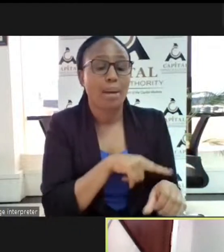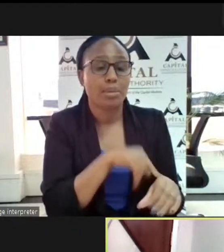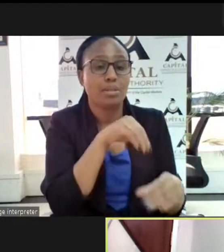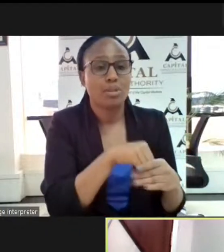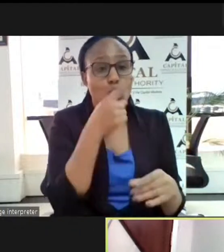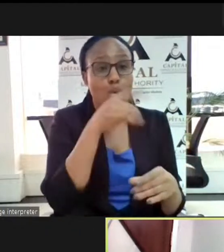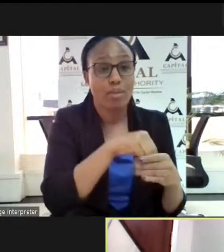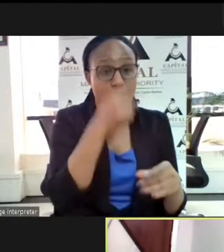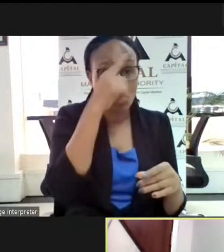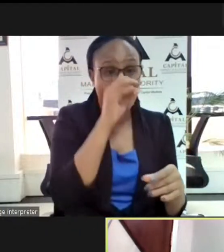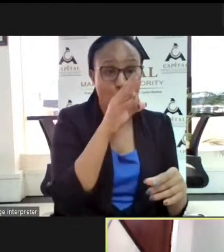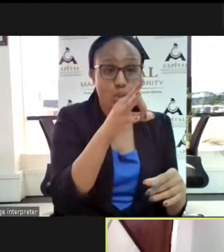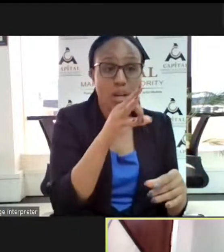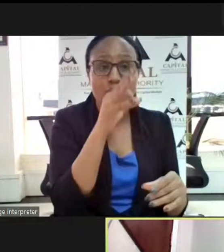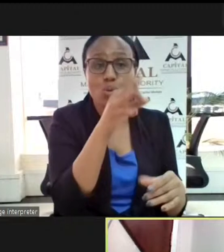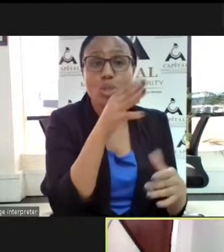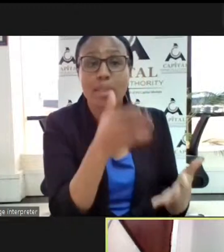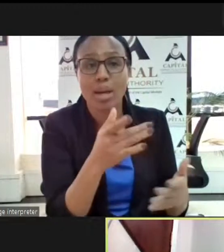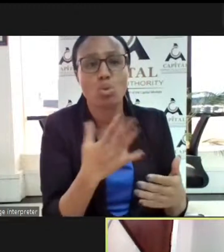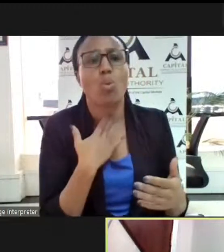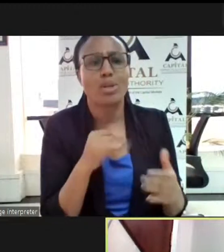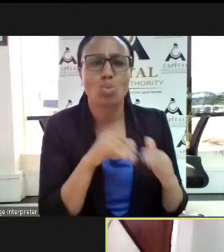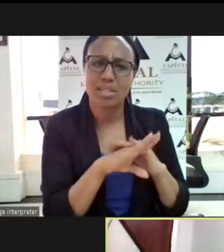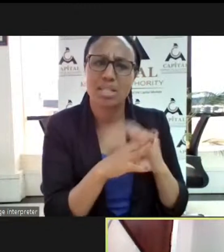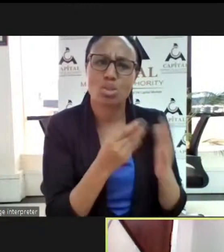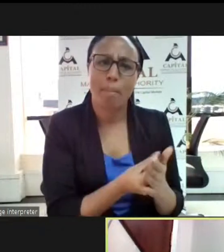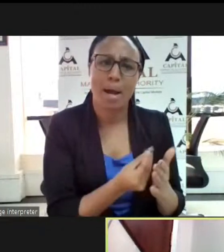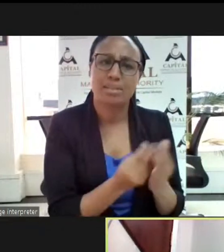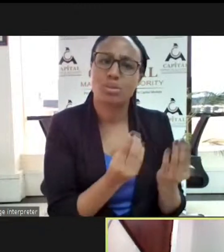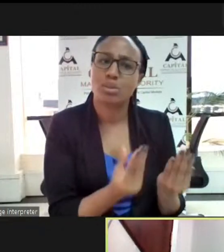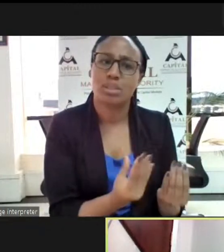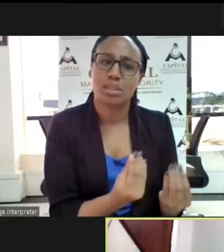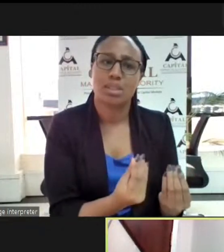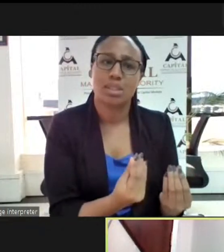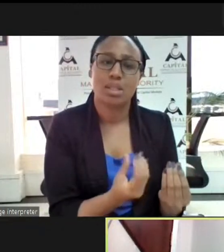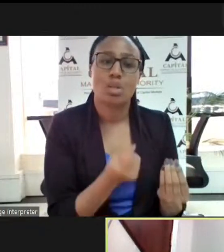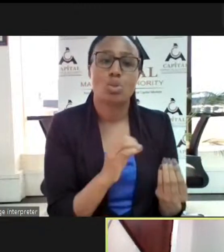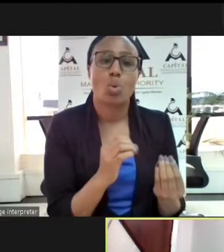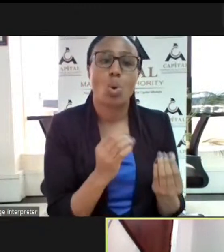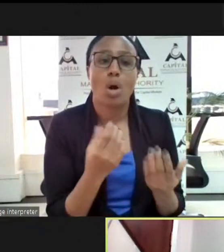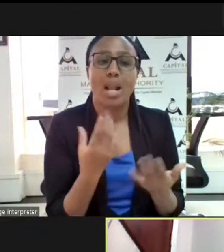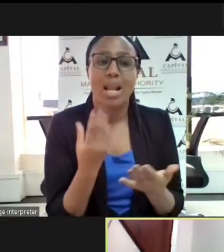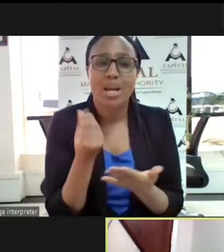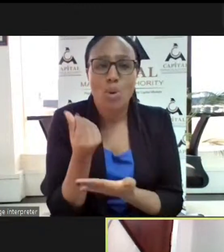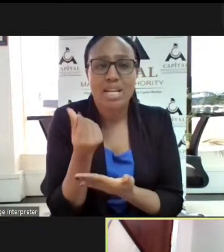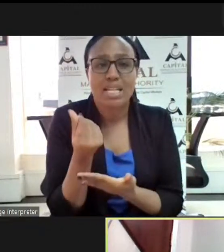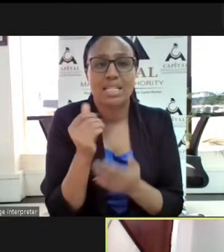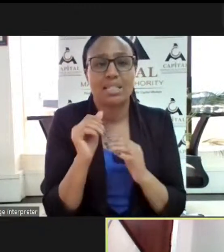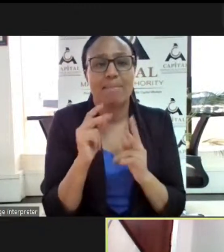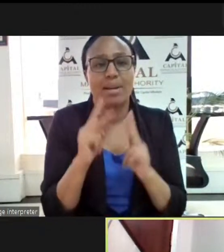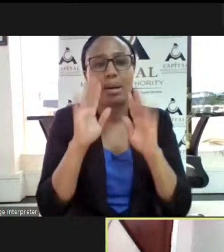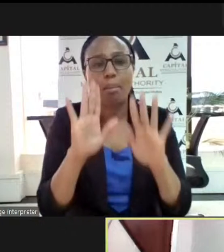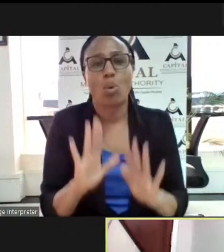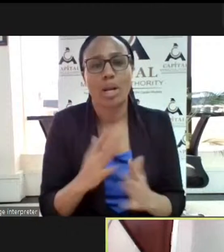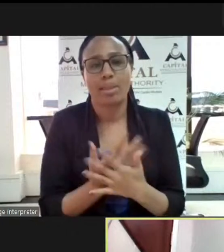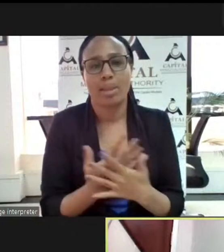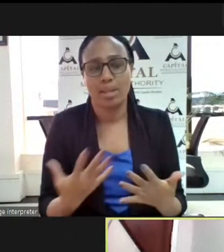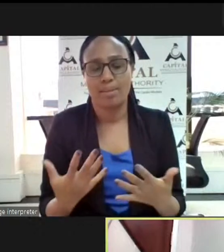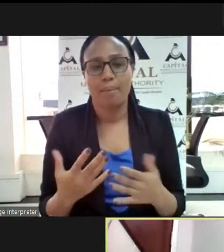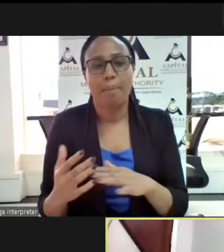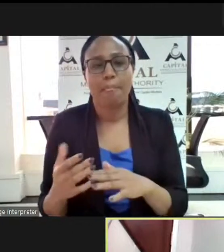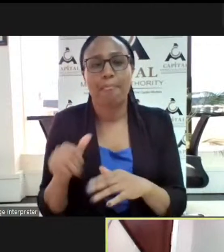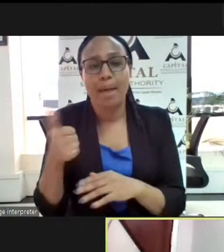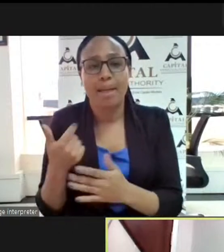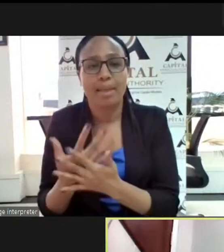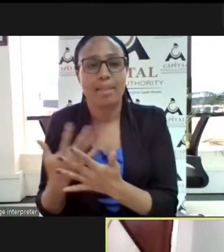future. When that future arrives, you want to be able to access your money. So liquidity is an important thing. The other thing is just